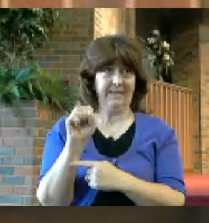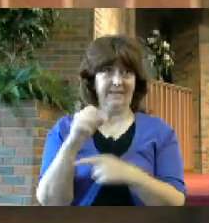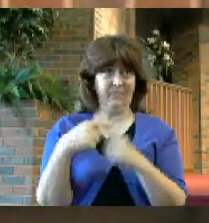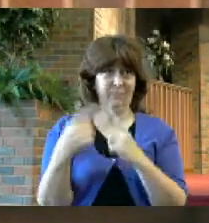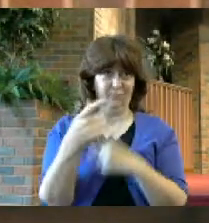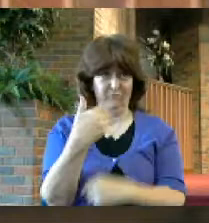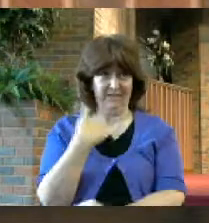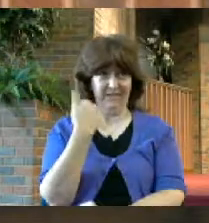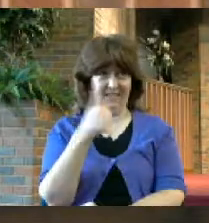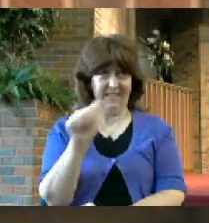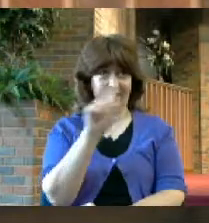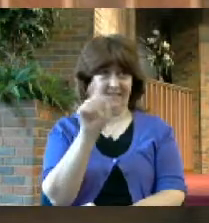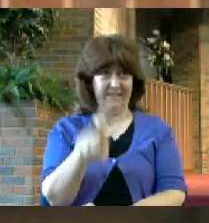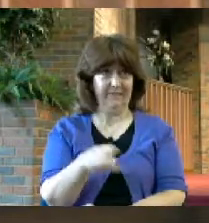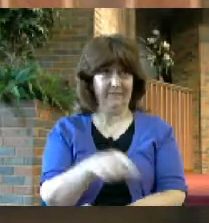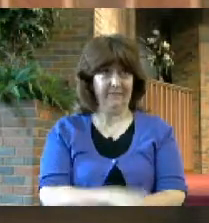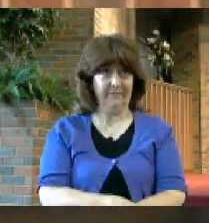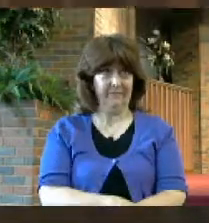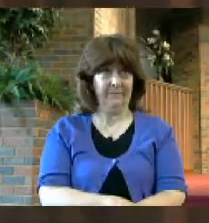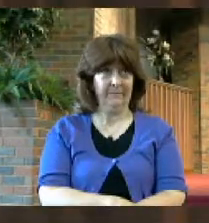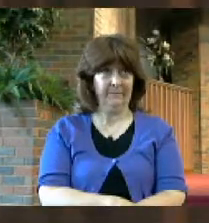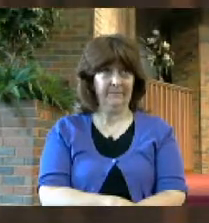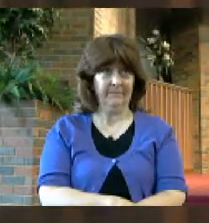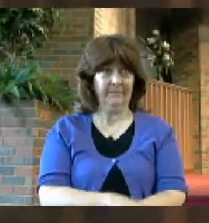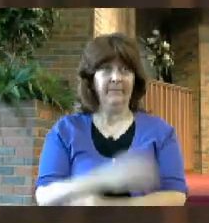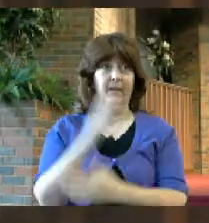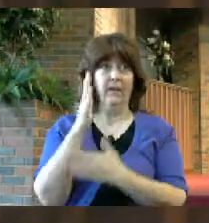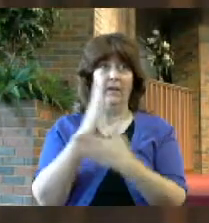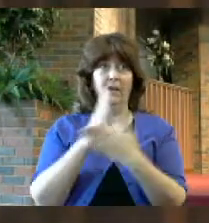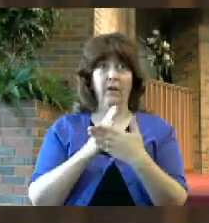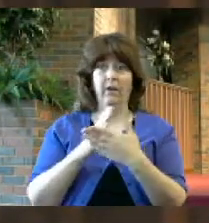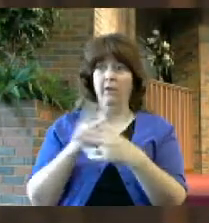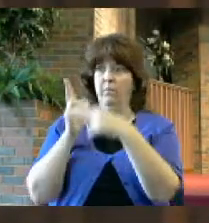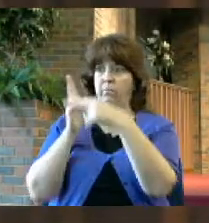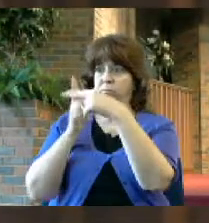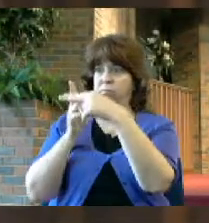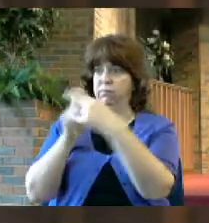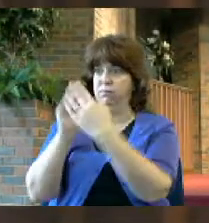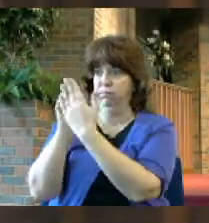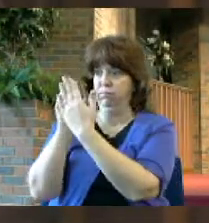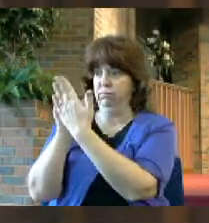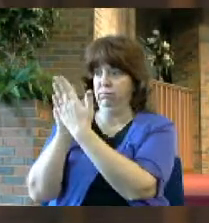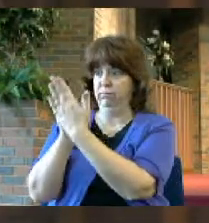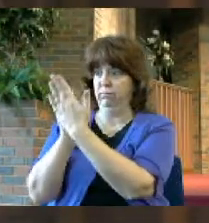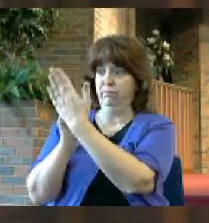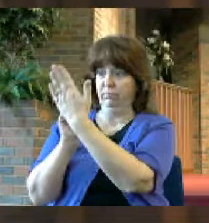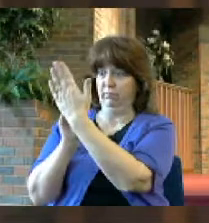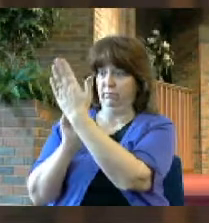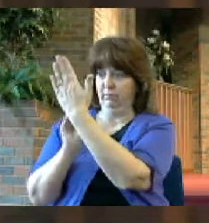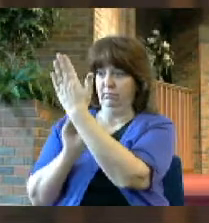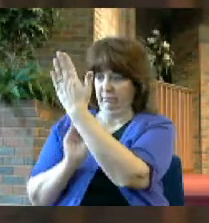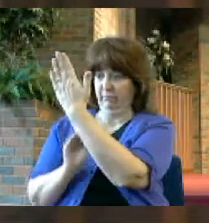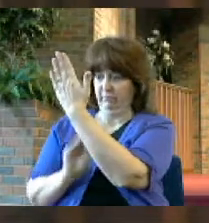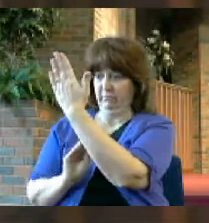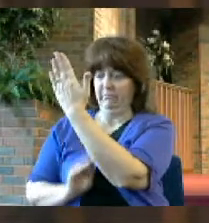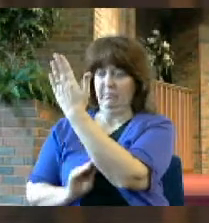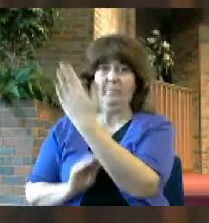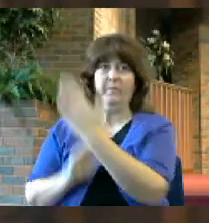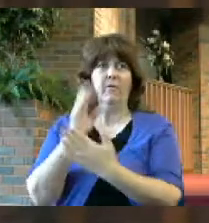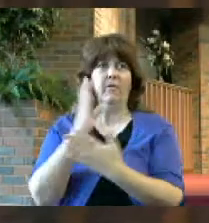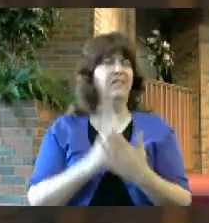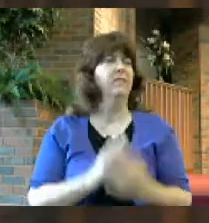Would you need a list? Would it need to be a long piece of paper? Or would you struggle?